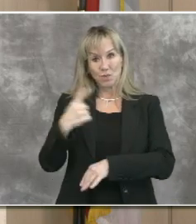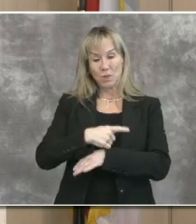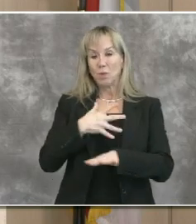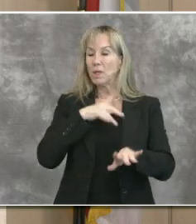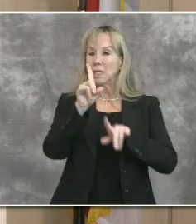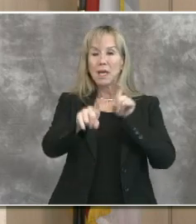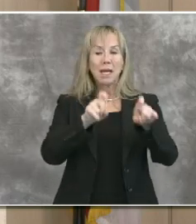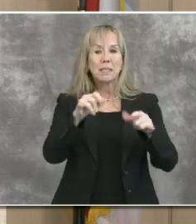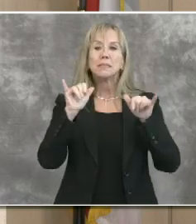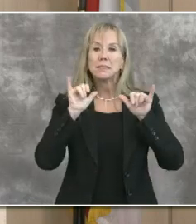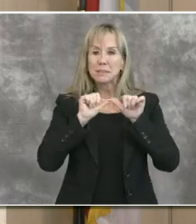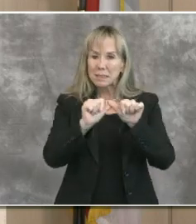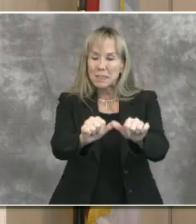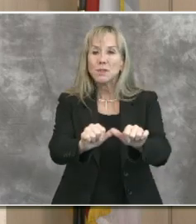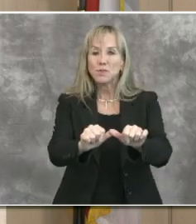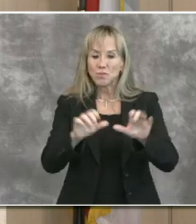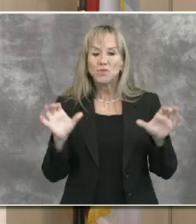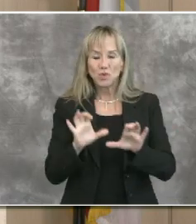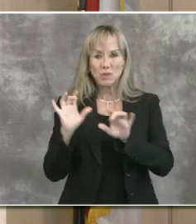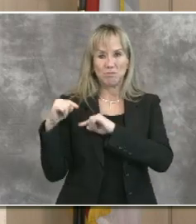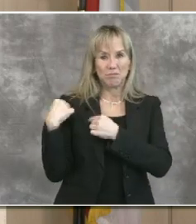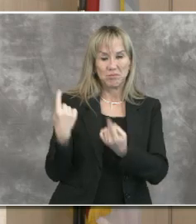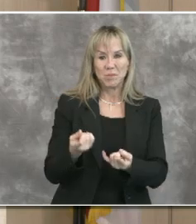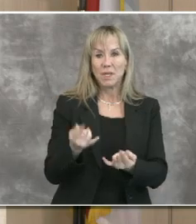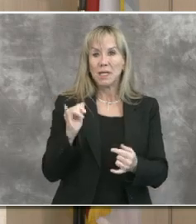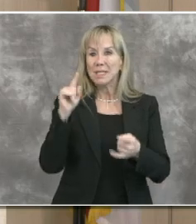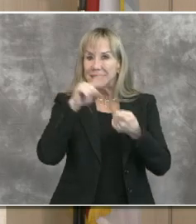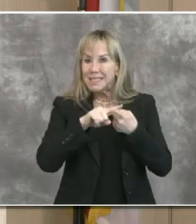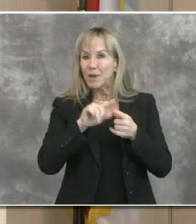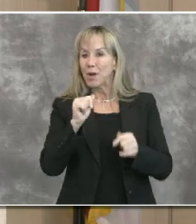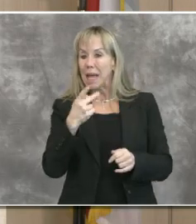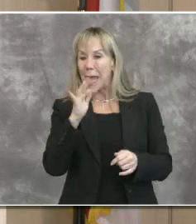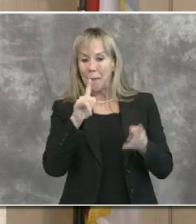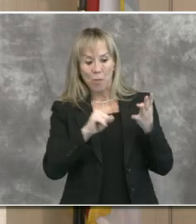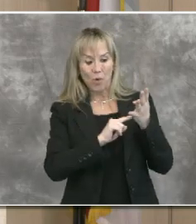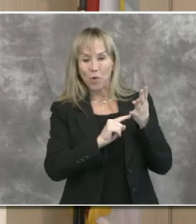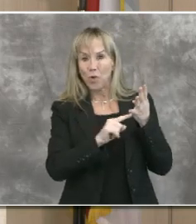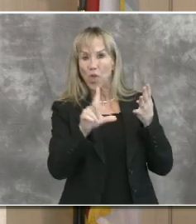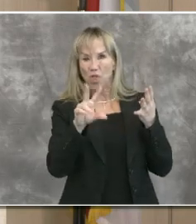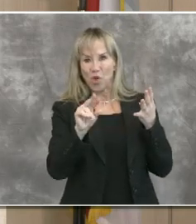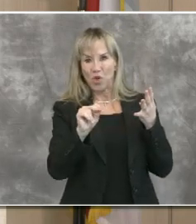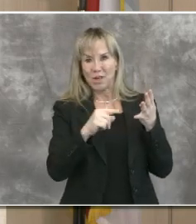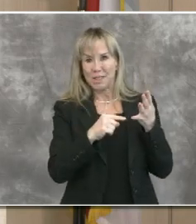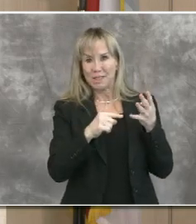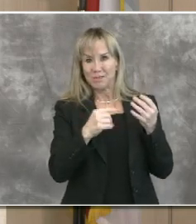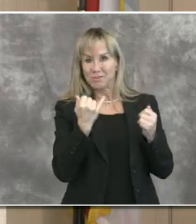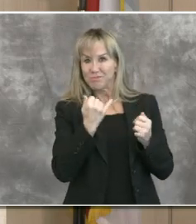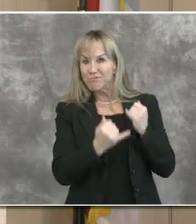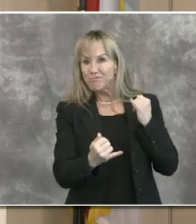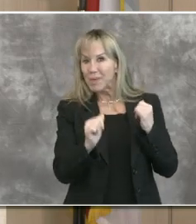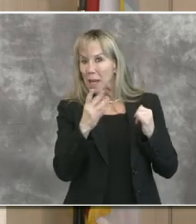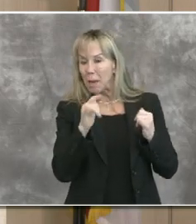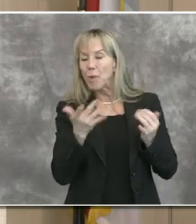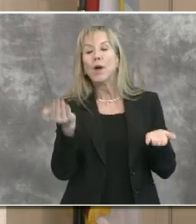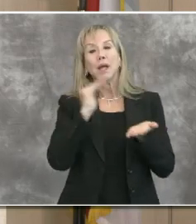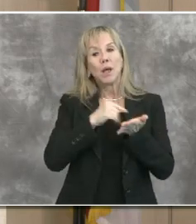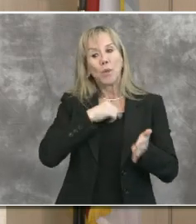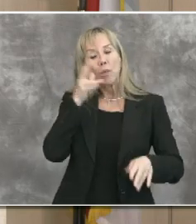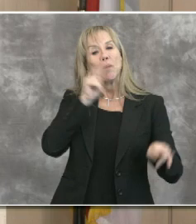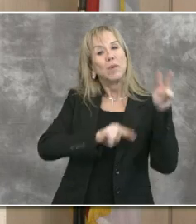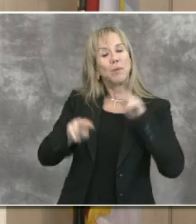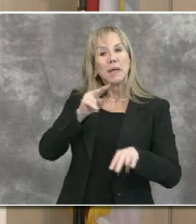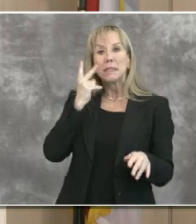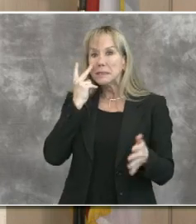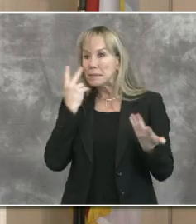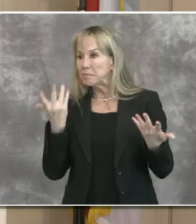to stay the course until the 30th of April, and we will reevaluate and see where we are